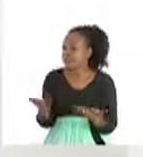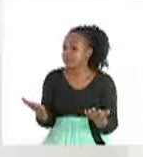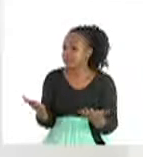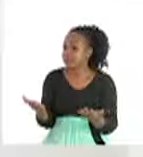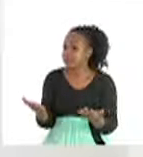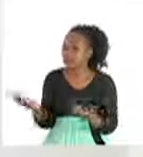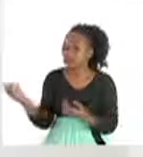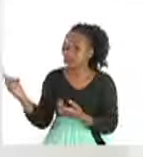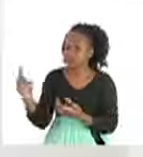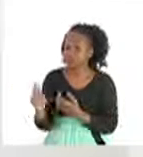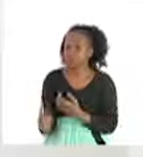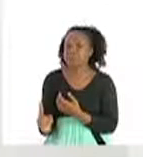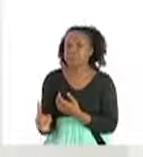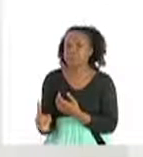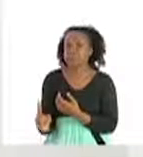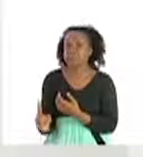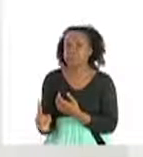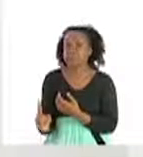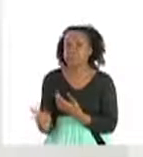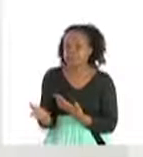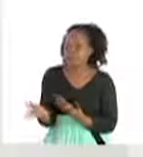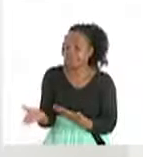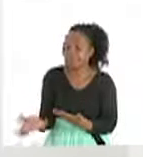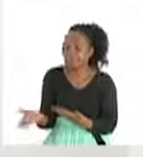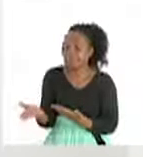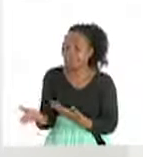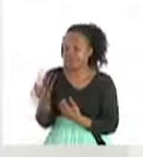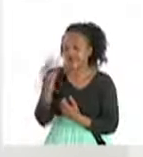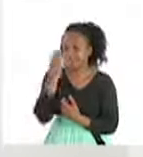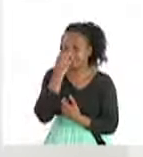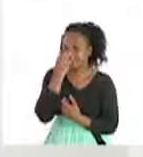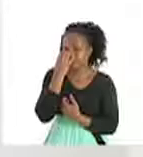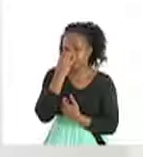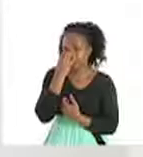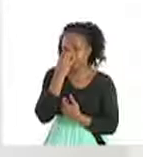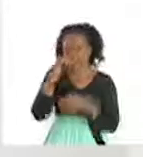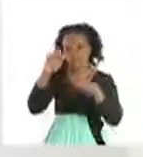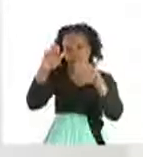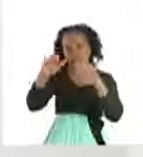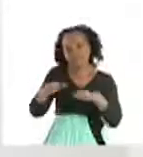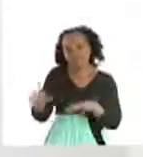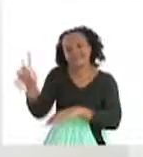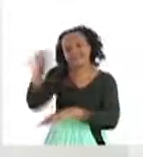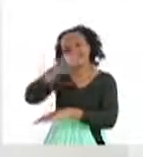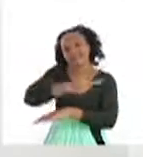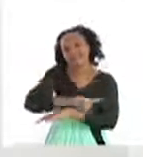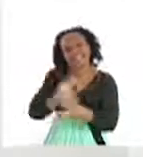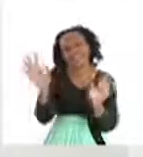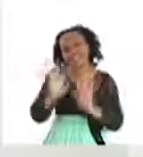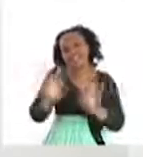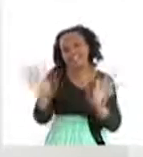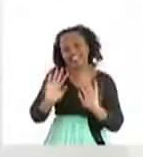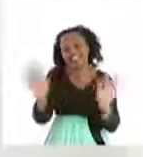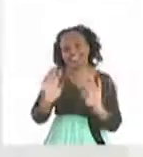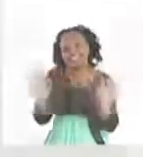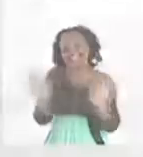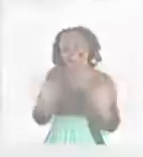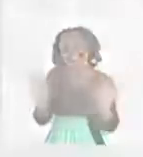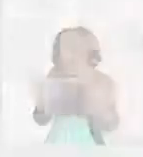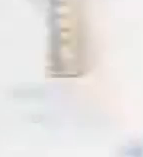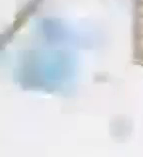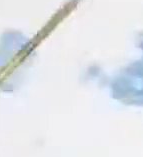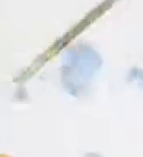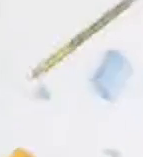you? There comes Zoshi. Have a blessed day. Goodbye.